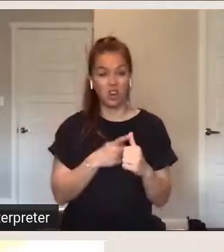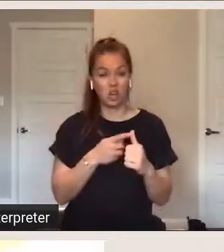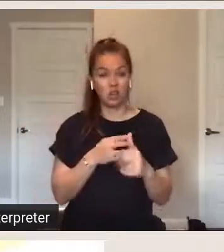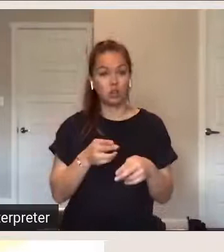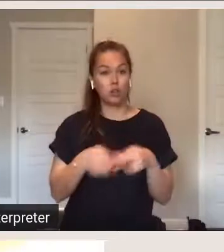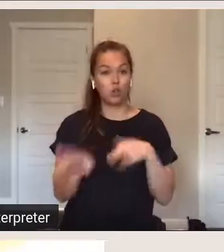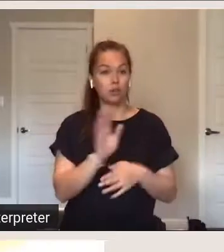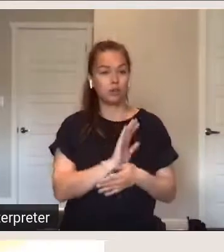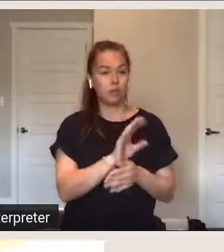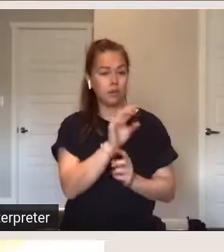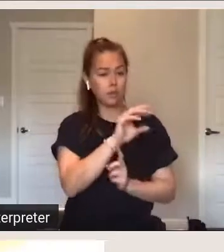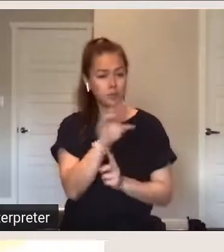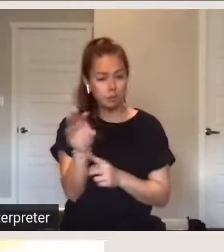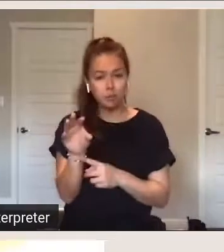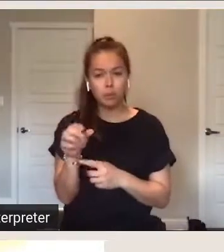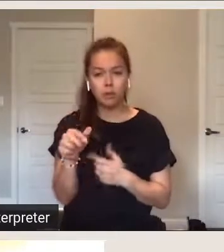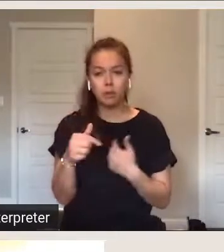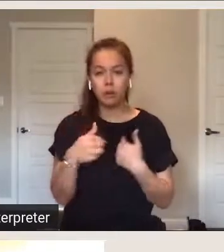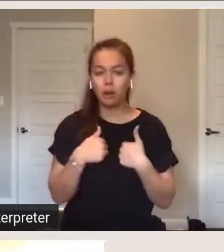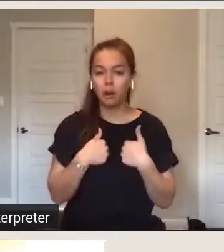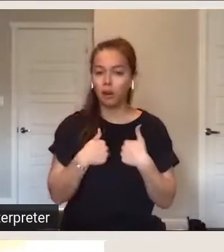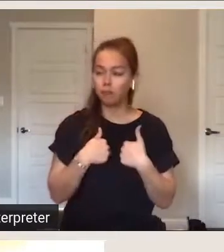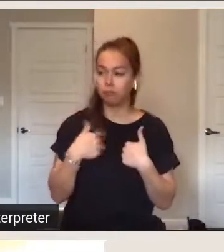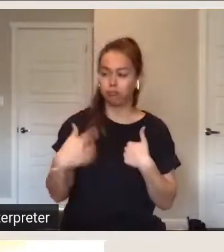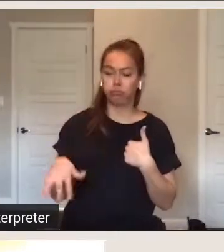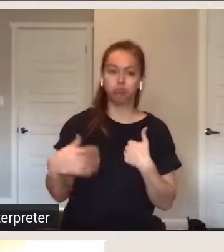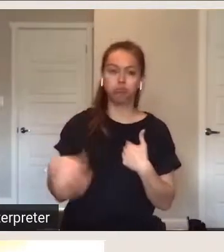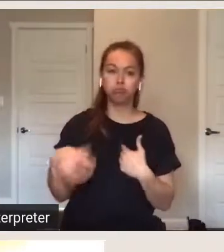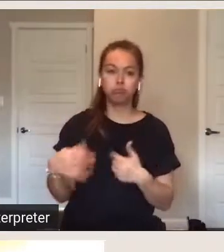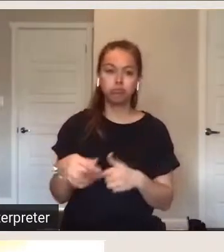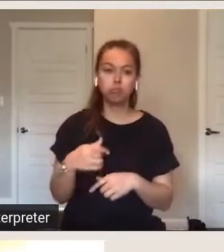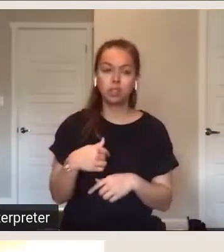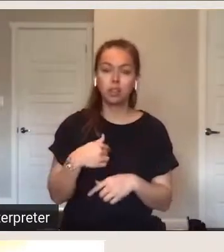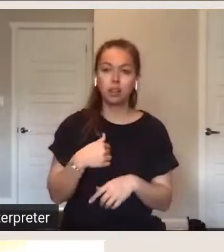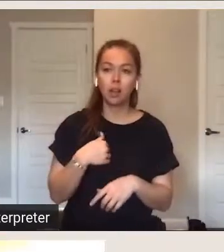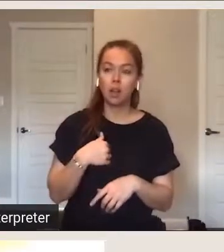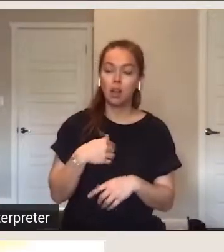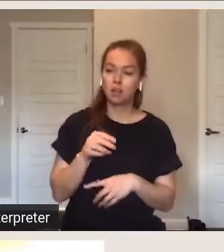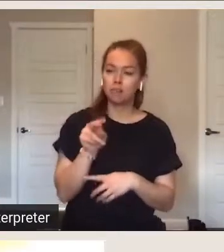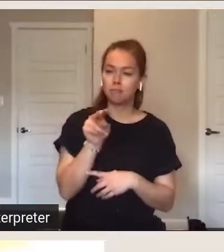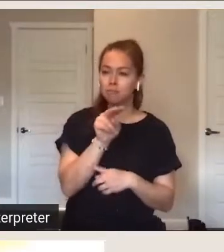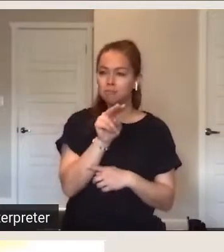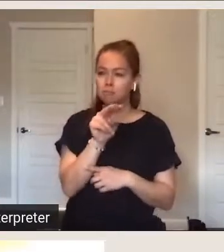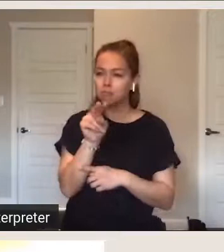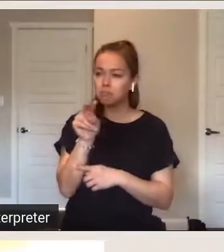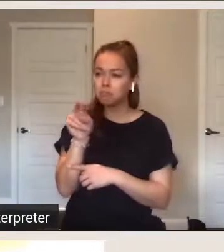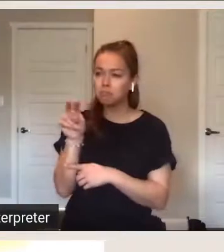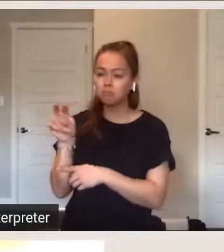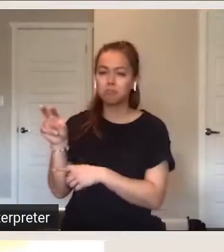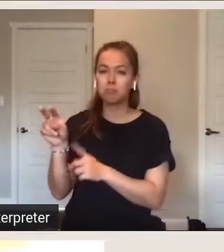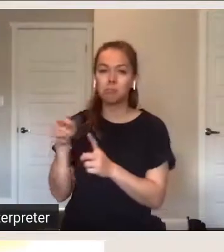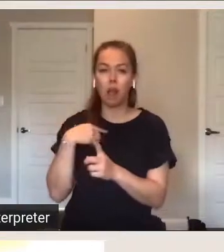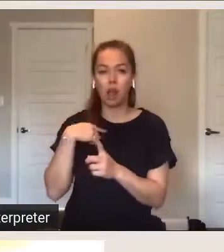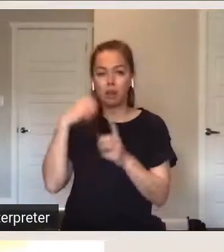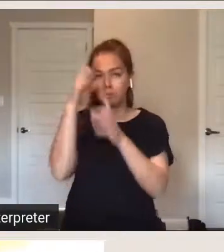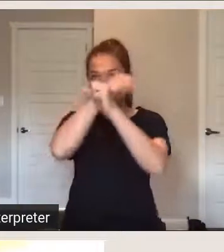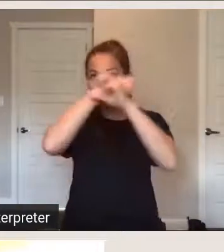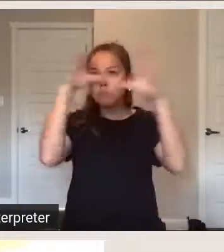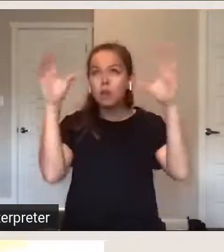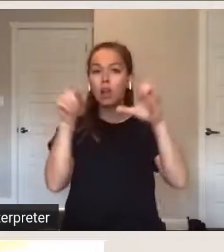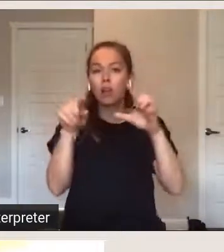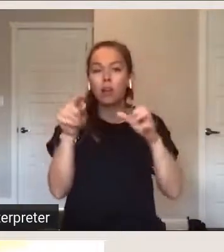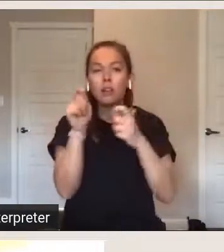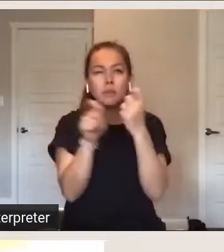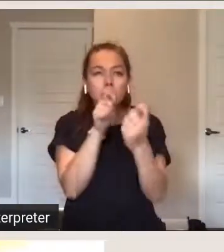like I on my end can only assume certain you know, thought processes that you brought over from your